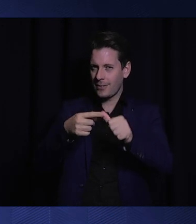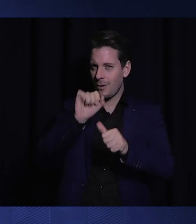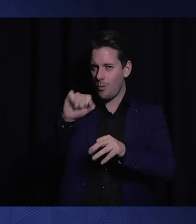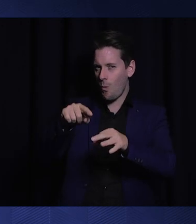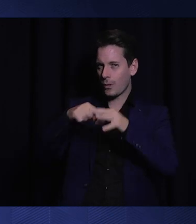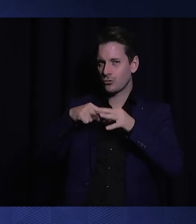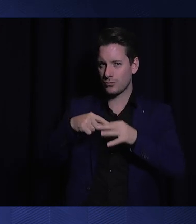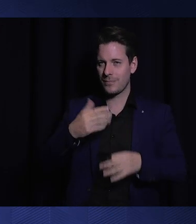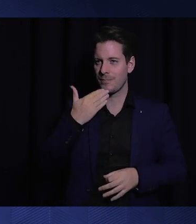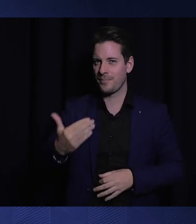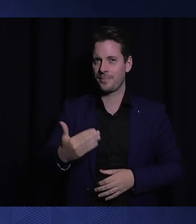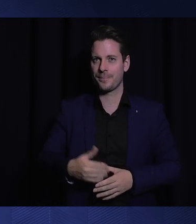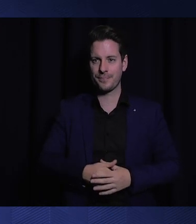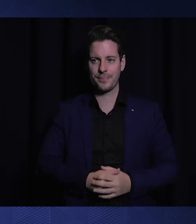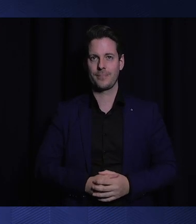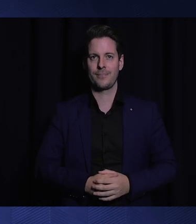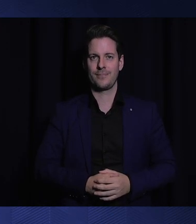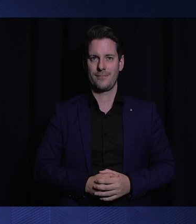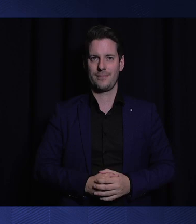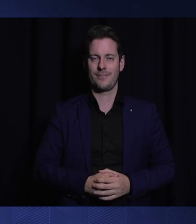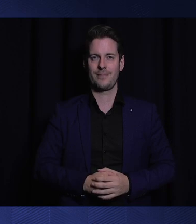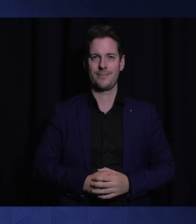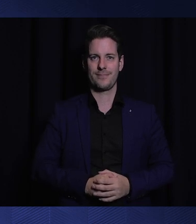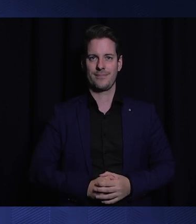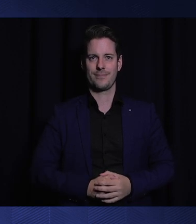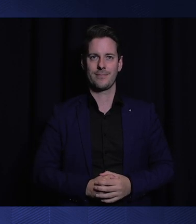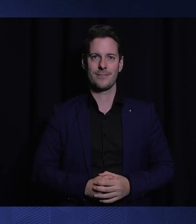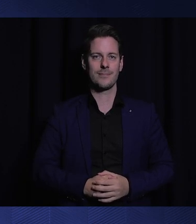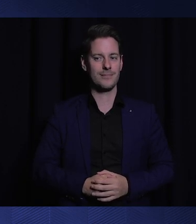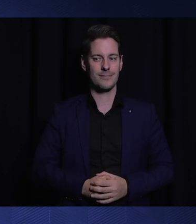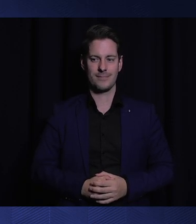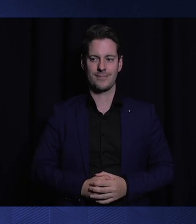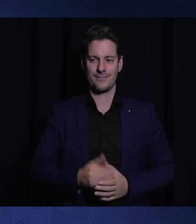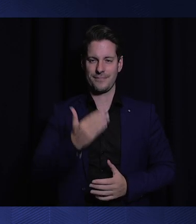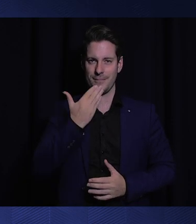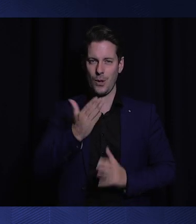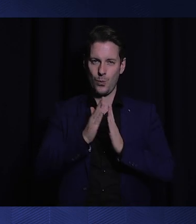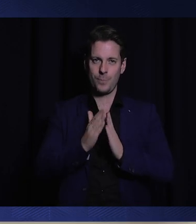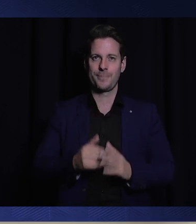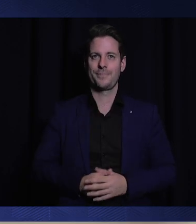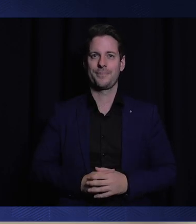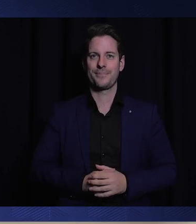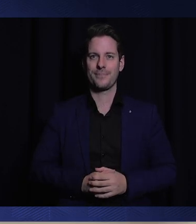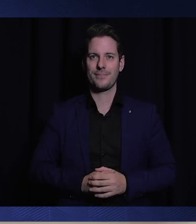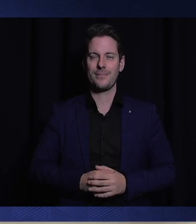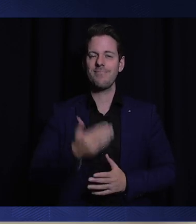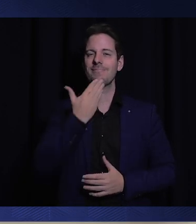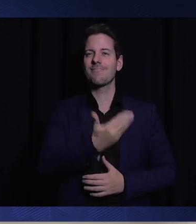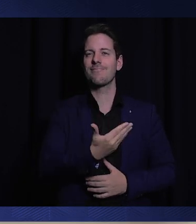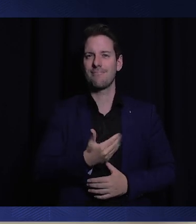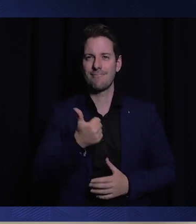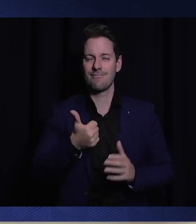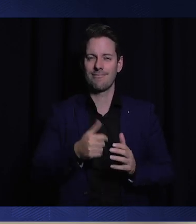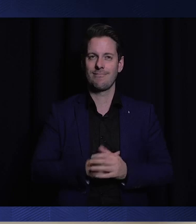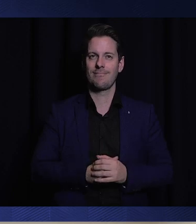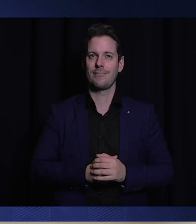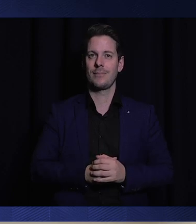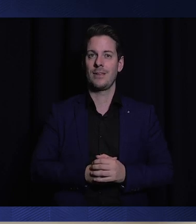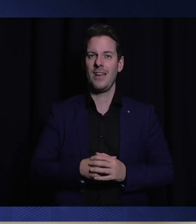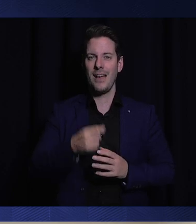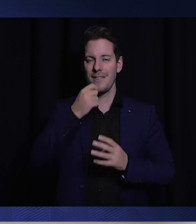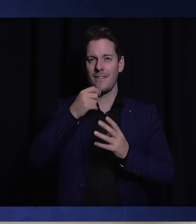on the smart city construction, looking at how we would embed ecosystem services into city design, into planning.